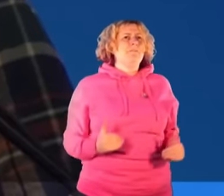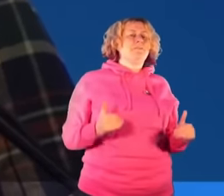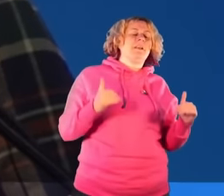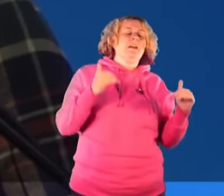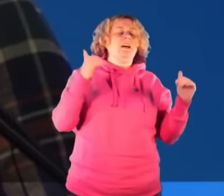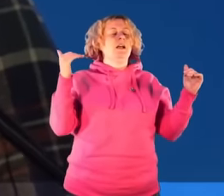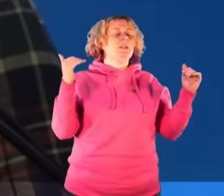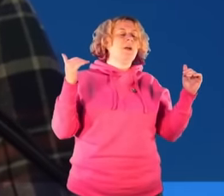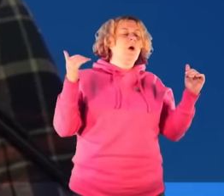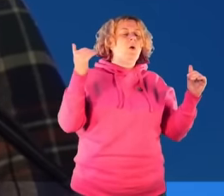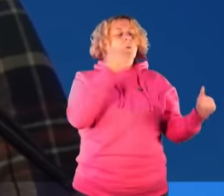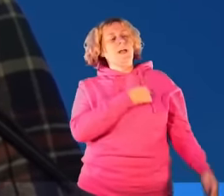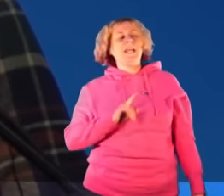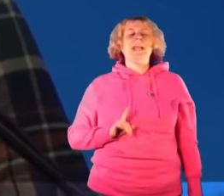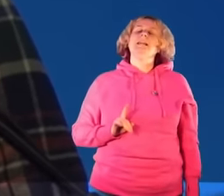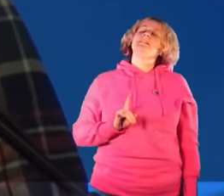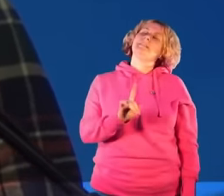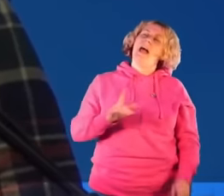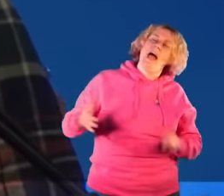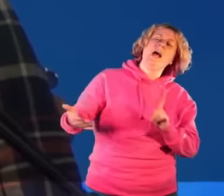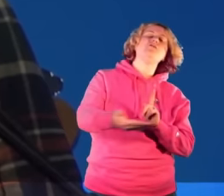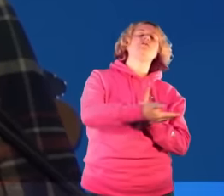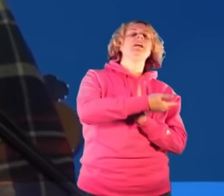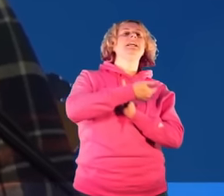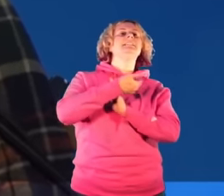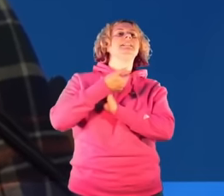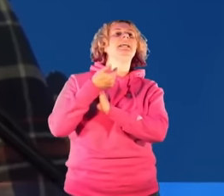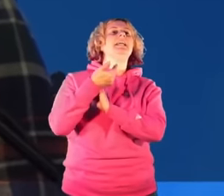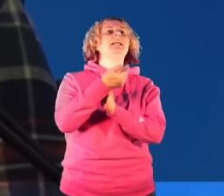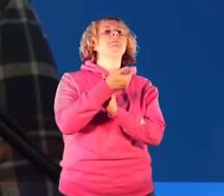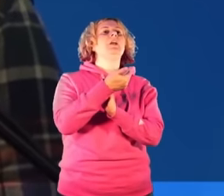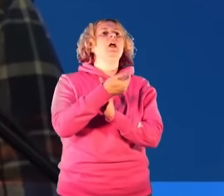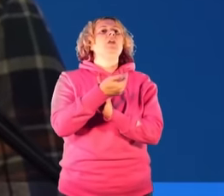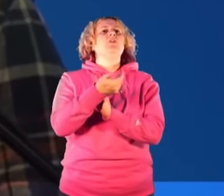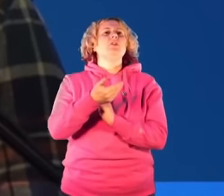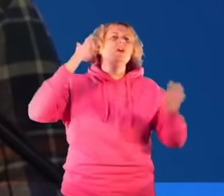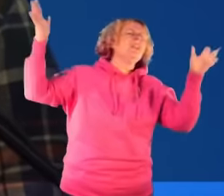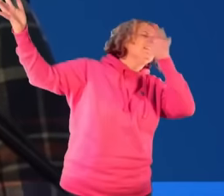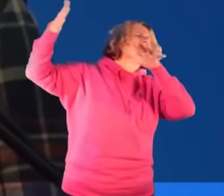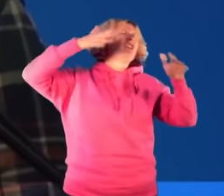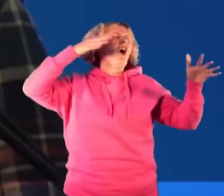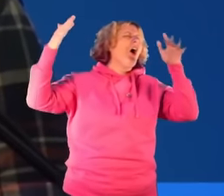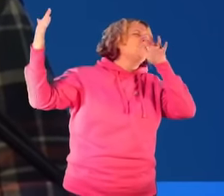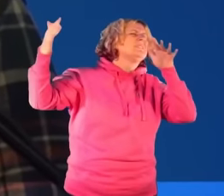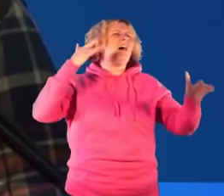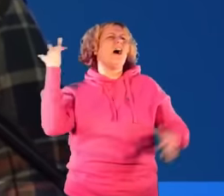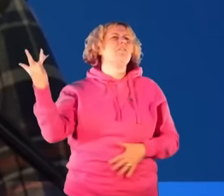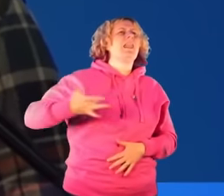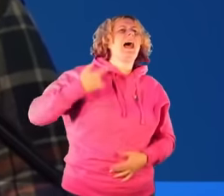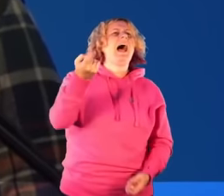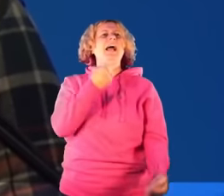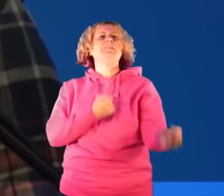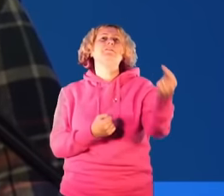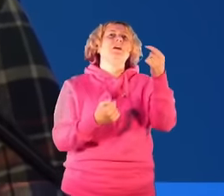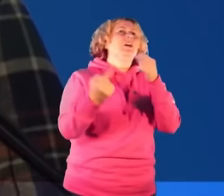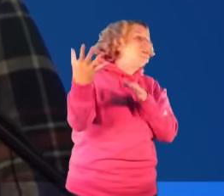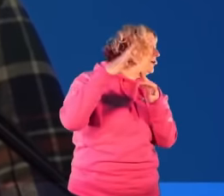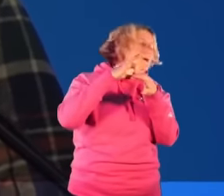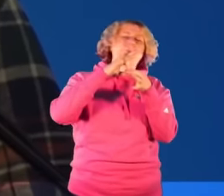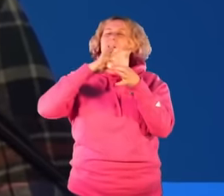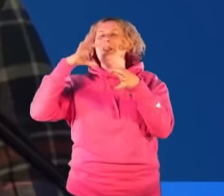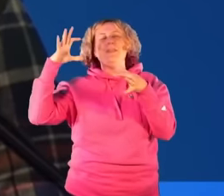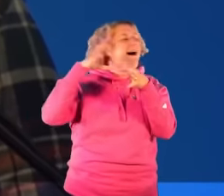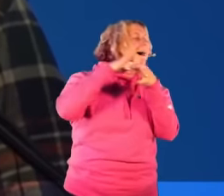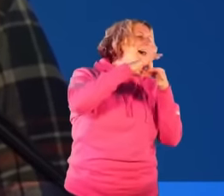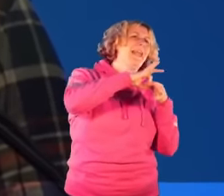Fire and flood, we stand redeemed. Through the storms of life,